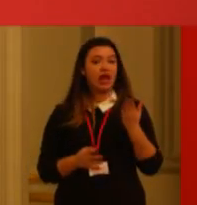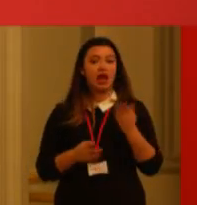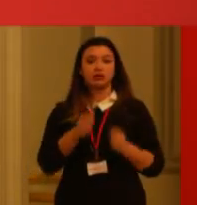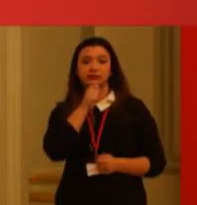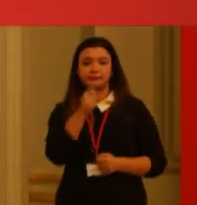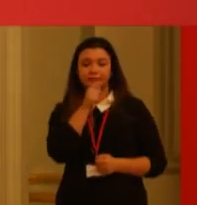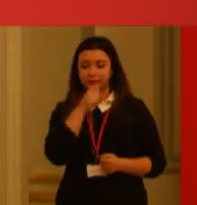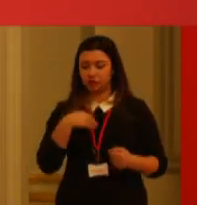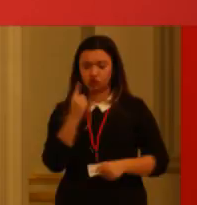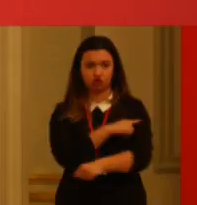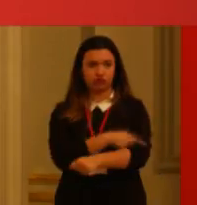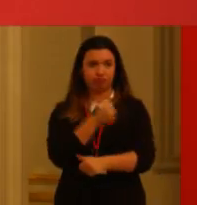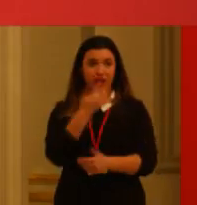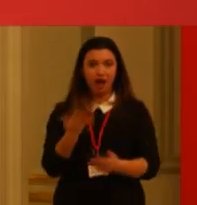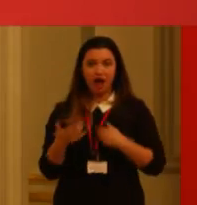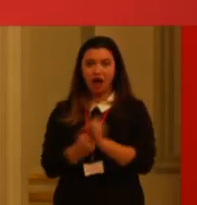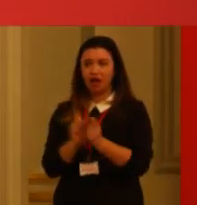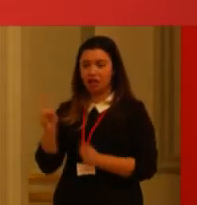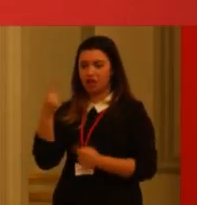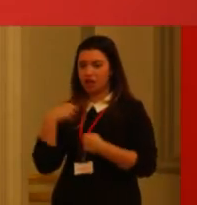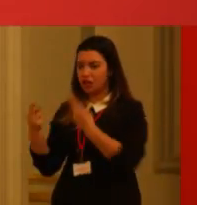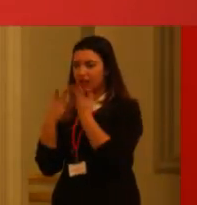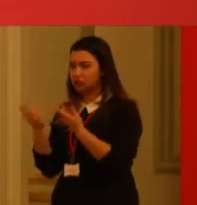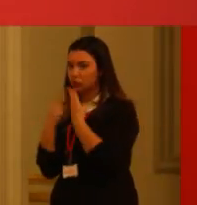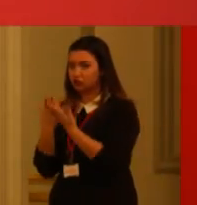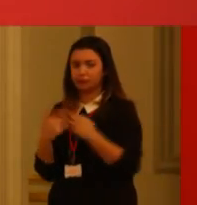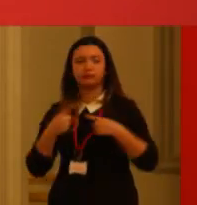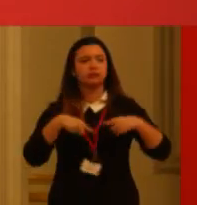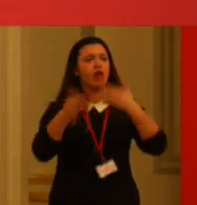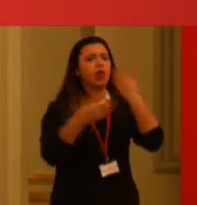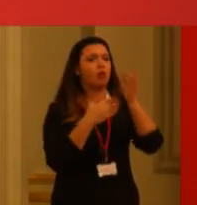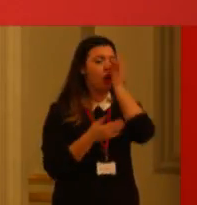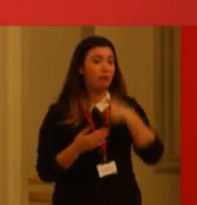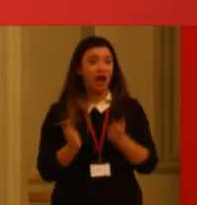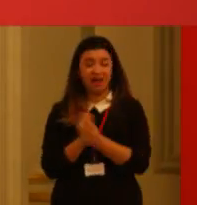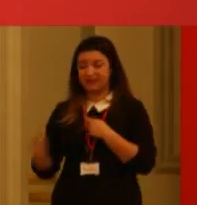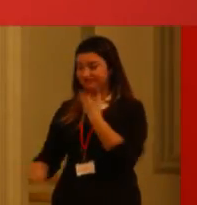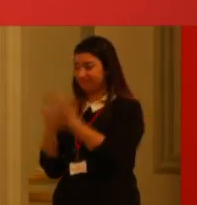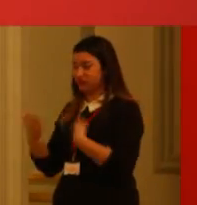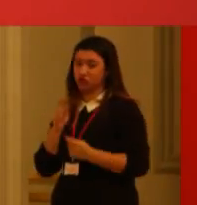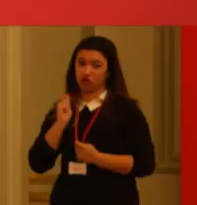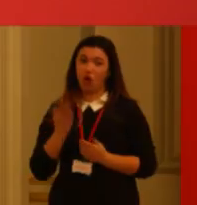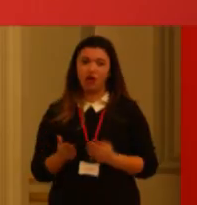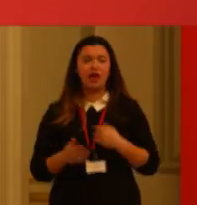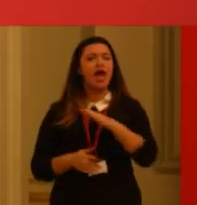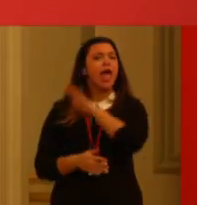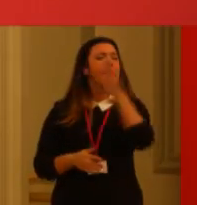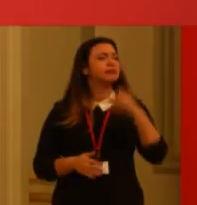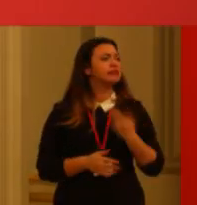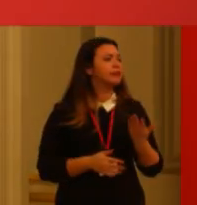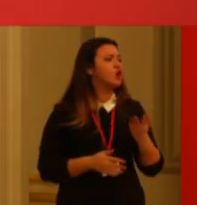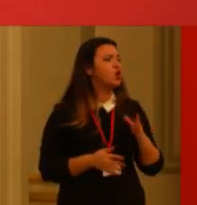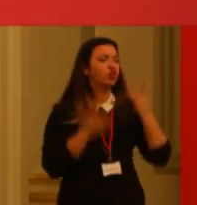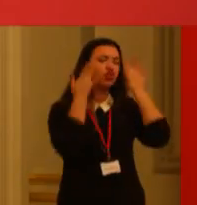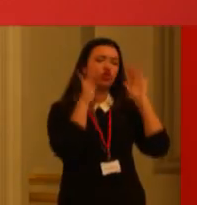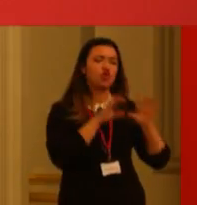sexual tendency is and what my profession is. Just imagine, I find the power to explicitly express